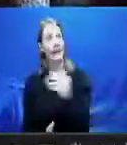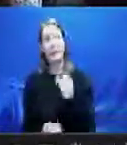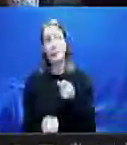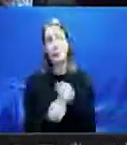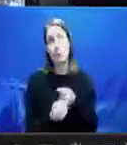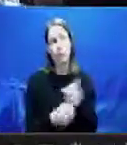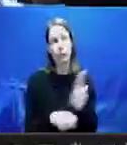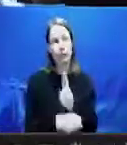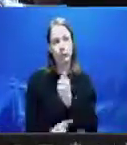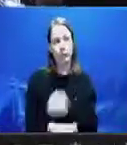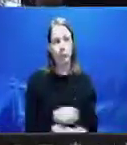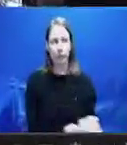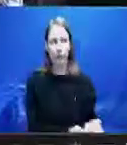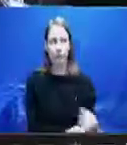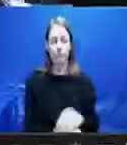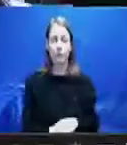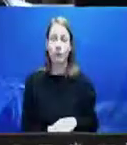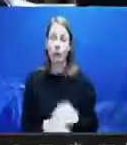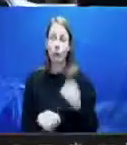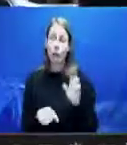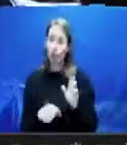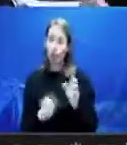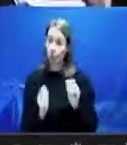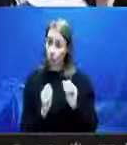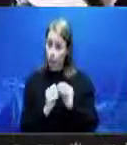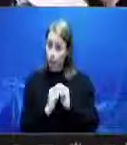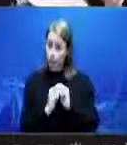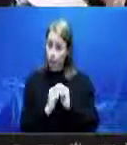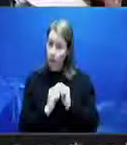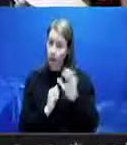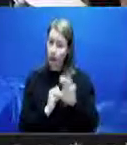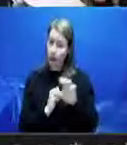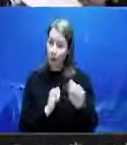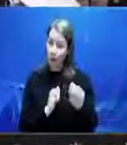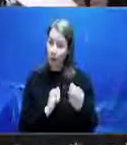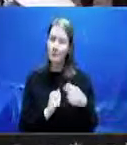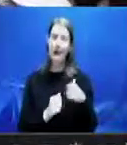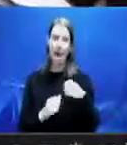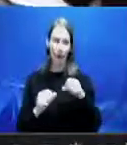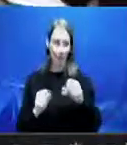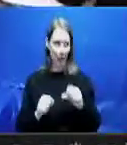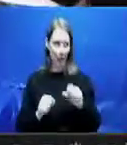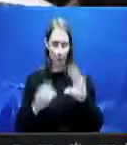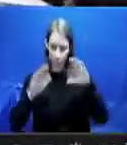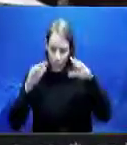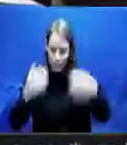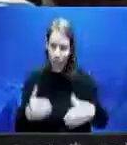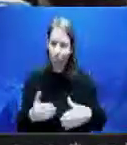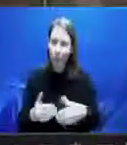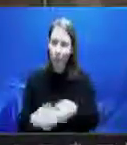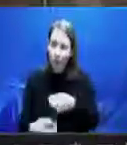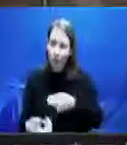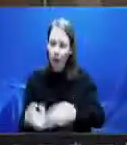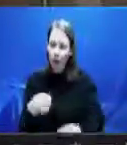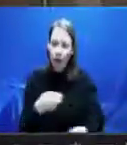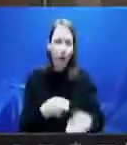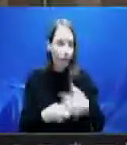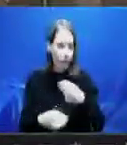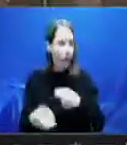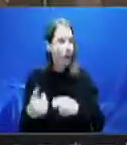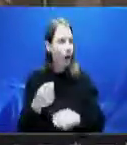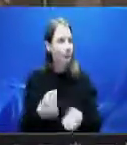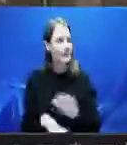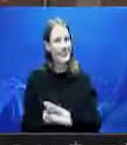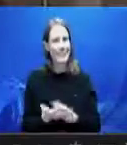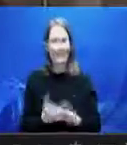Common Core and breaking it down really specifically, it gets more out of them because it's a lot more focused and it's a lot more clear. So it's nice to see